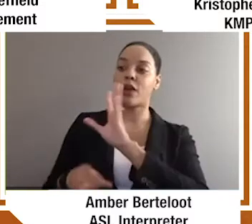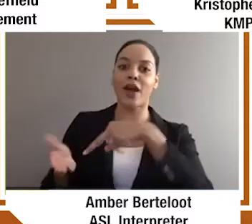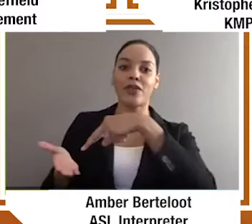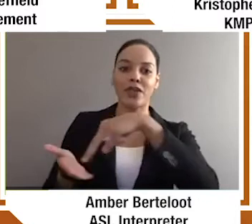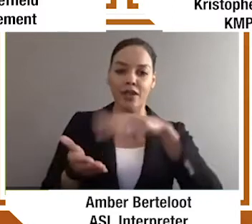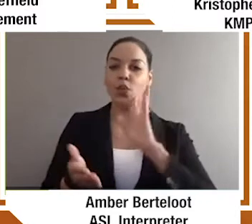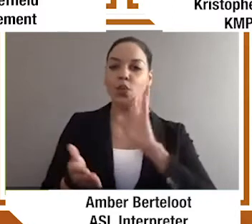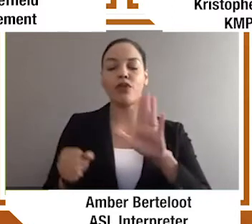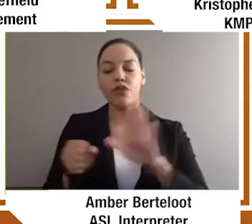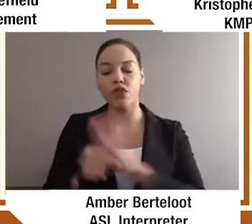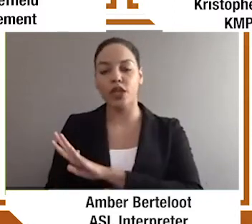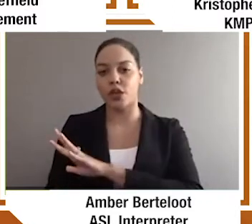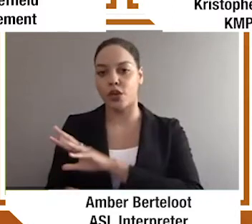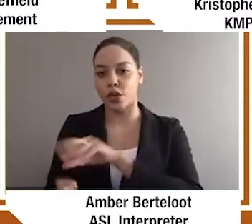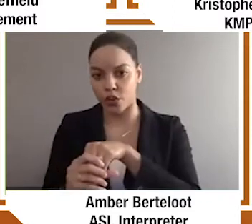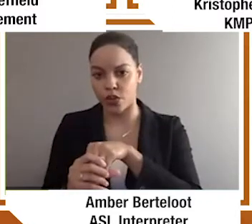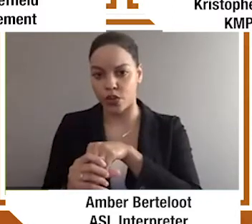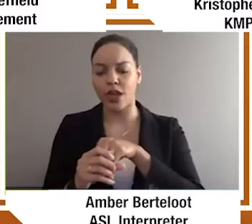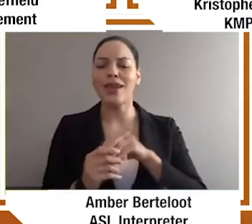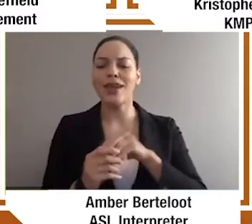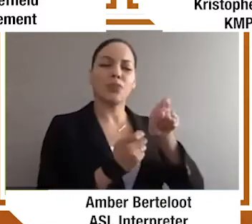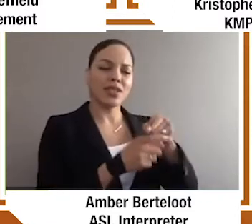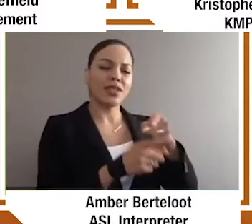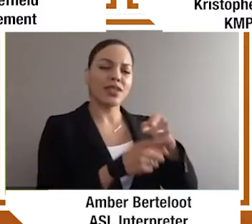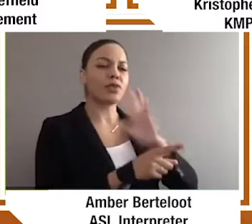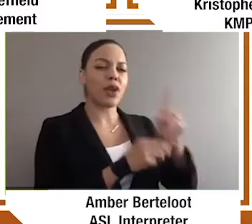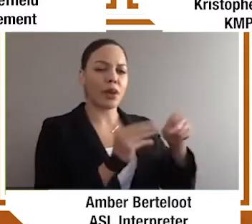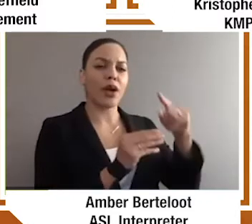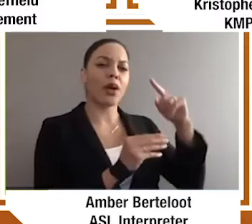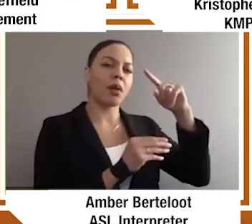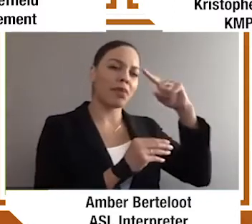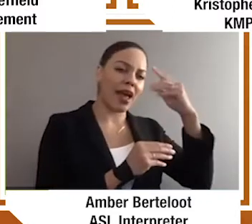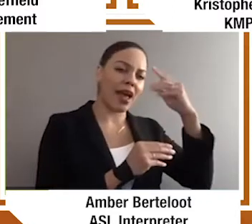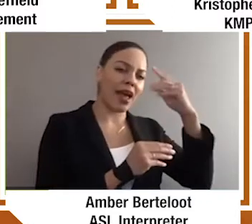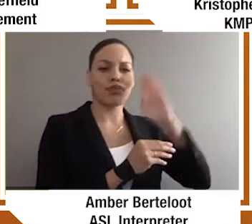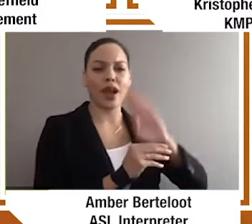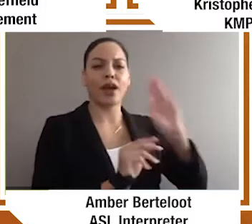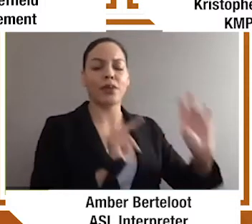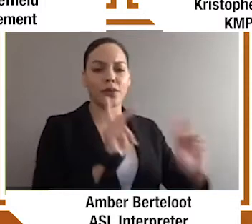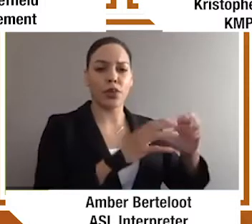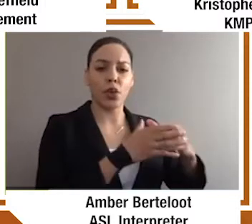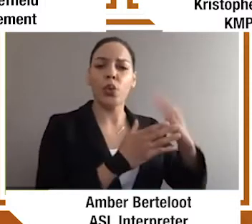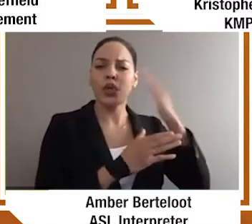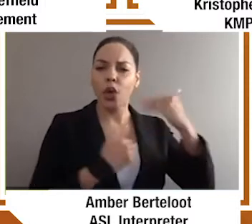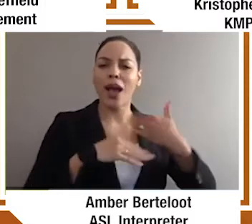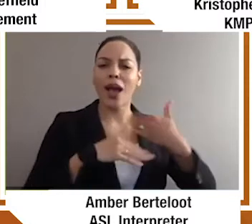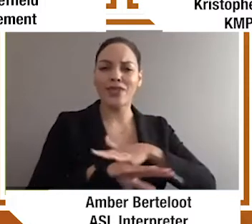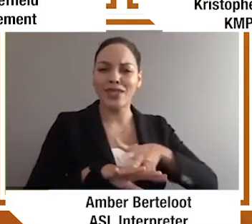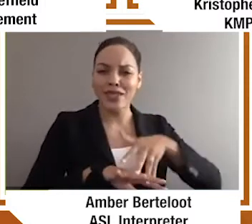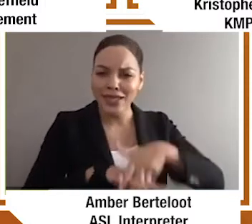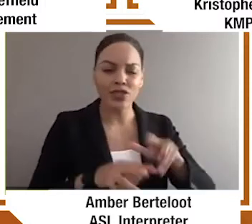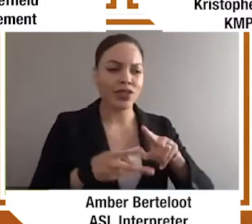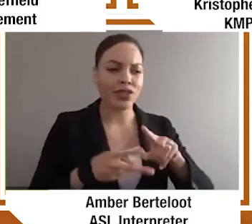course, only talking about Black and brown people right now, but we know there are indigenous, there's Asian, there's so many